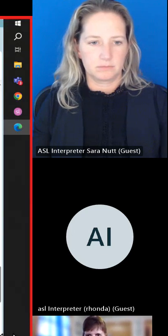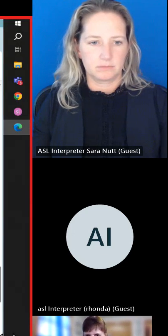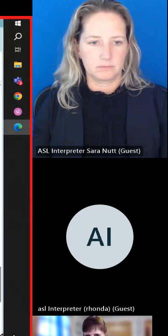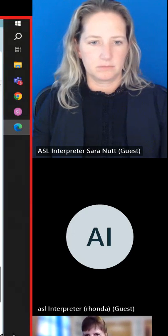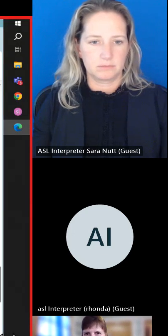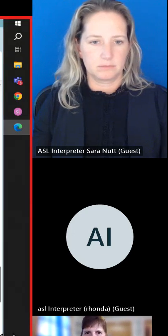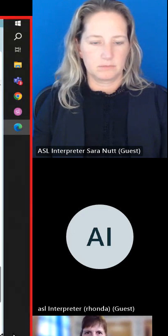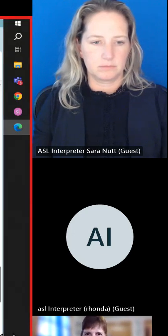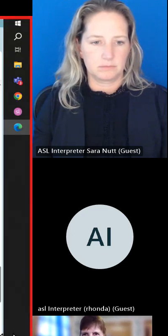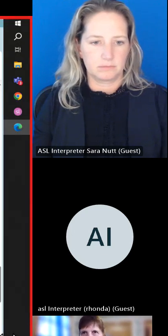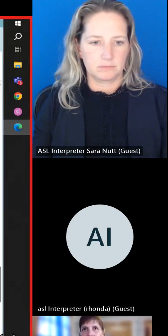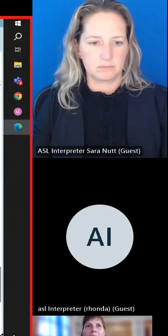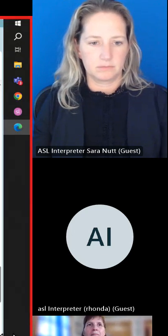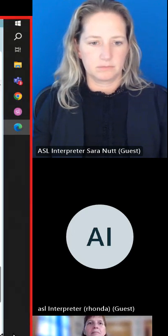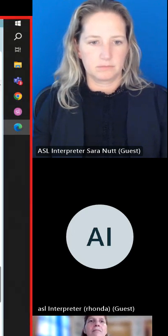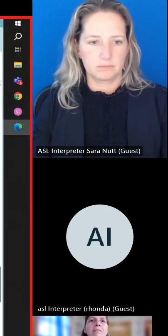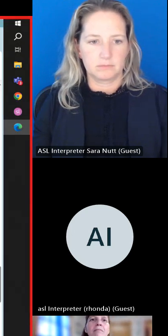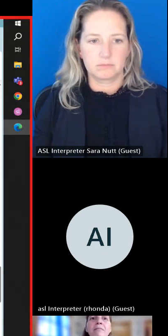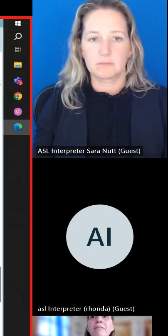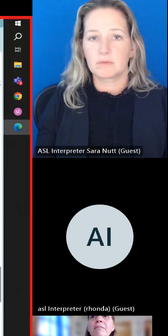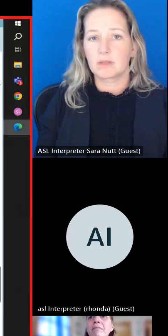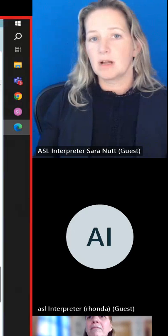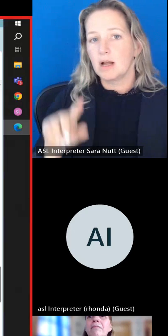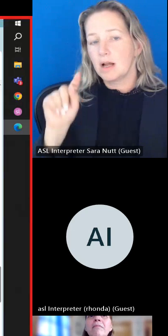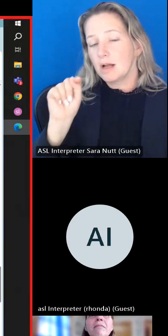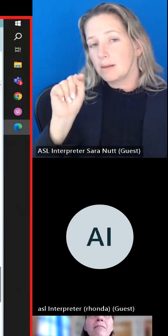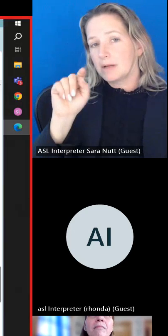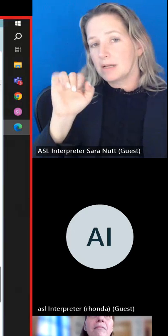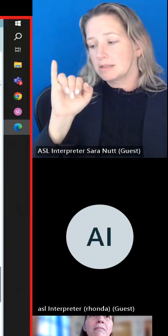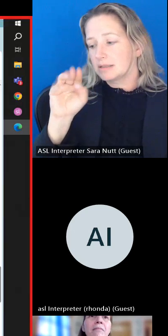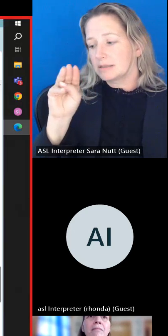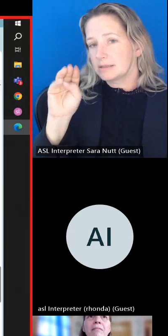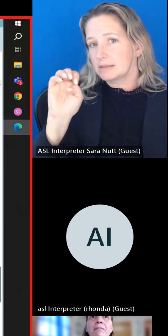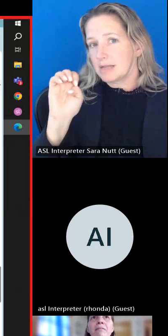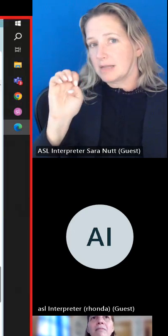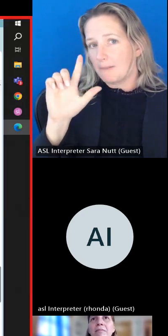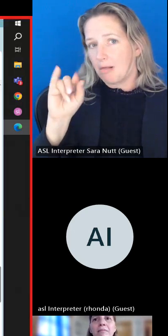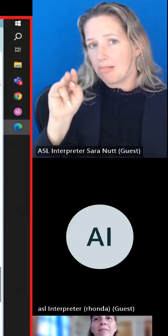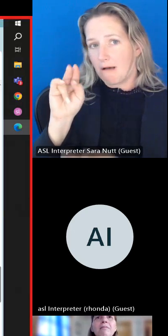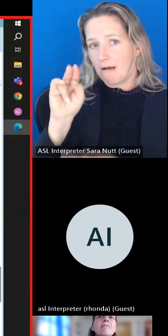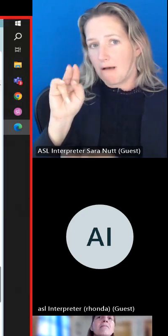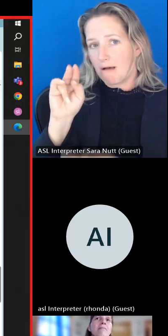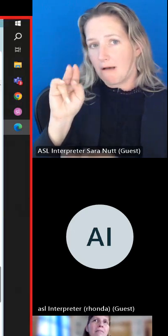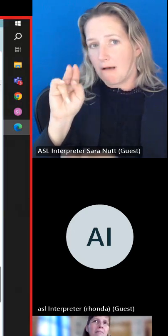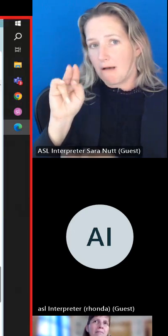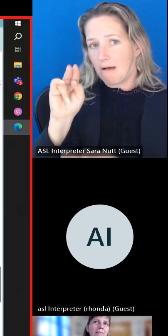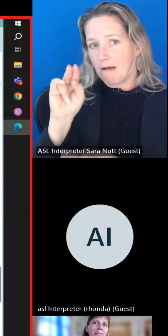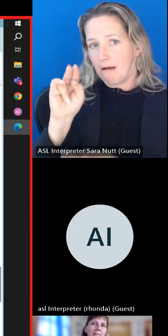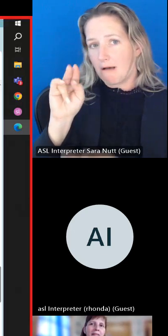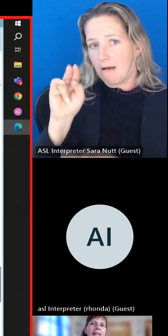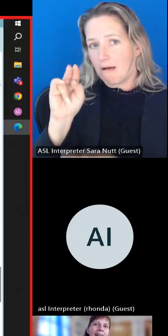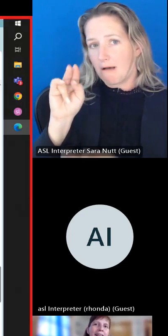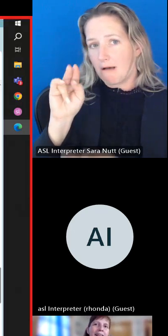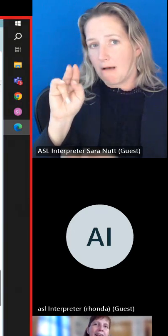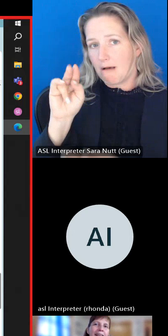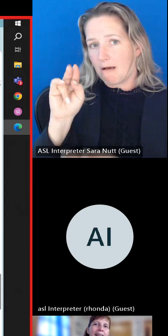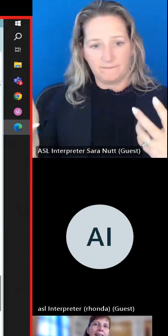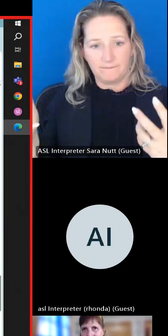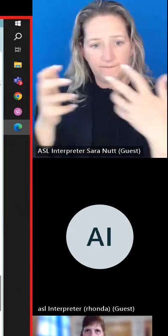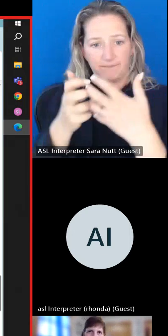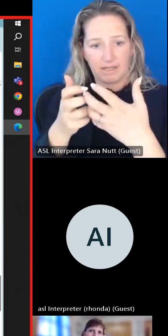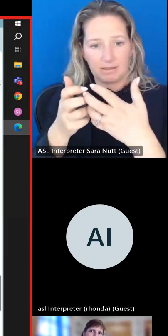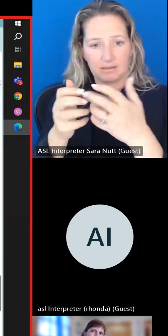So would timeline, would that fit into a Gantt chart or a timeline? Yep,